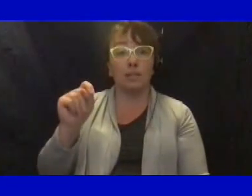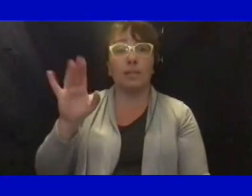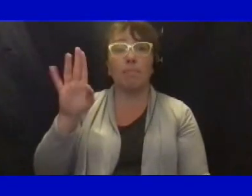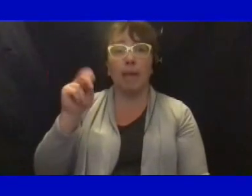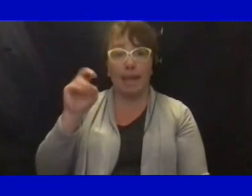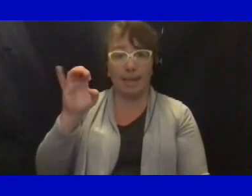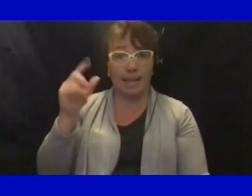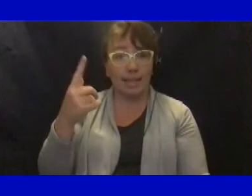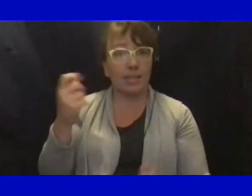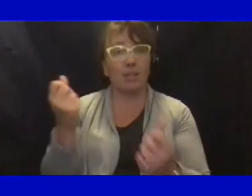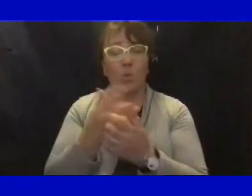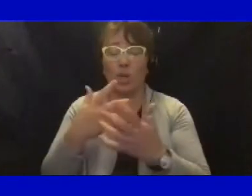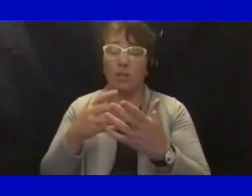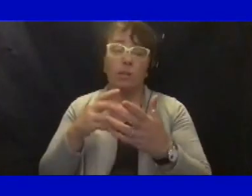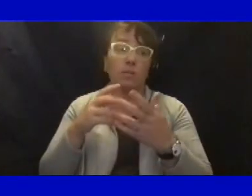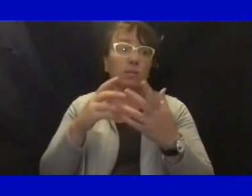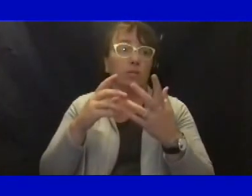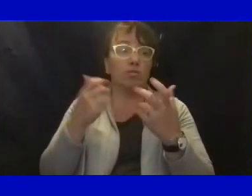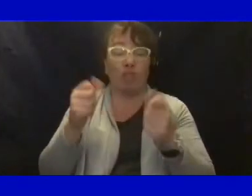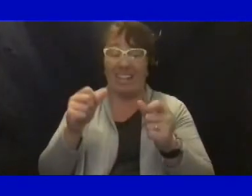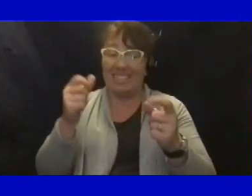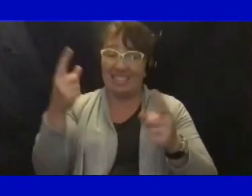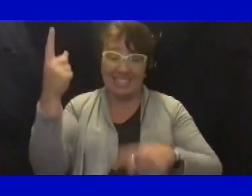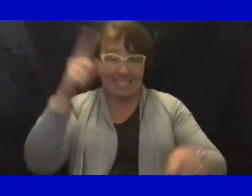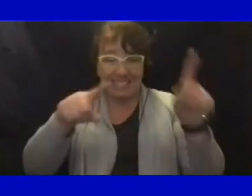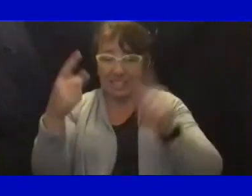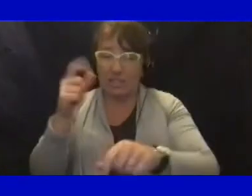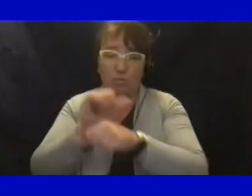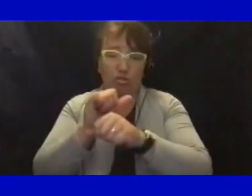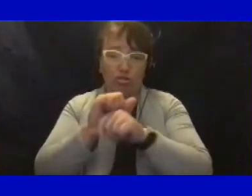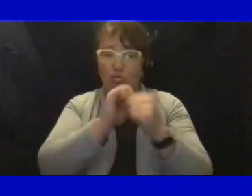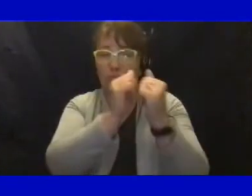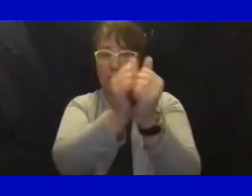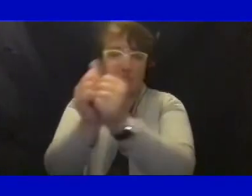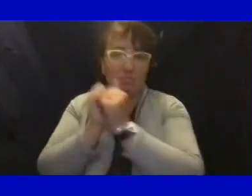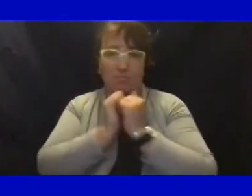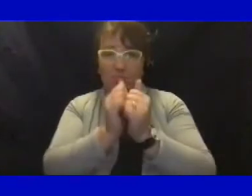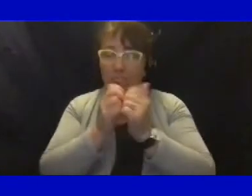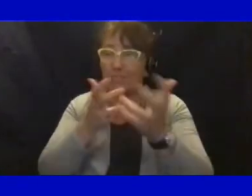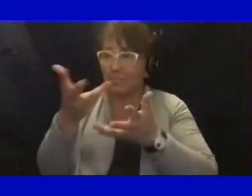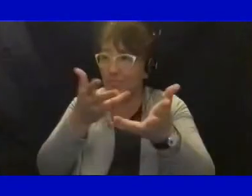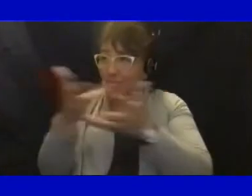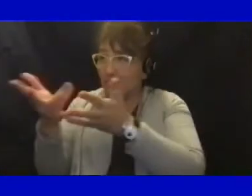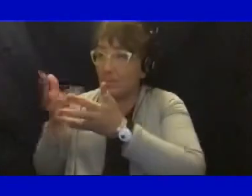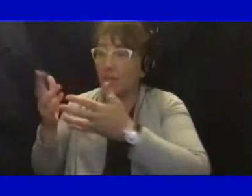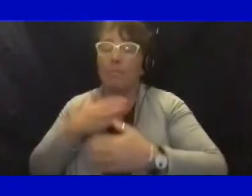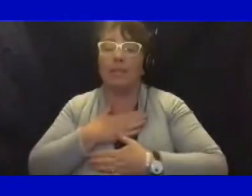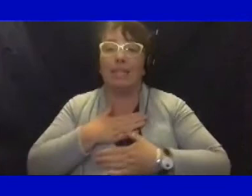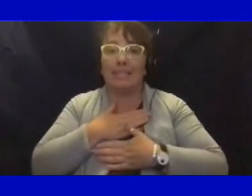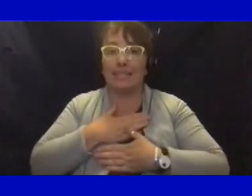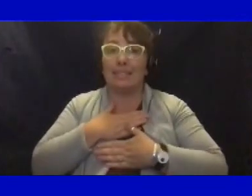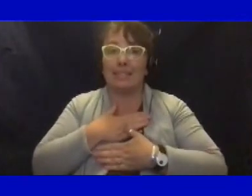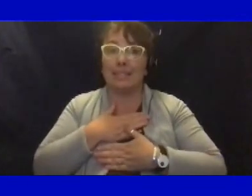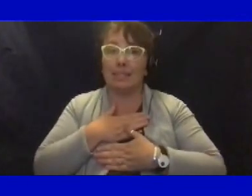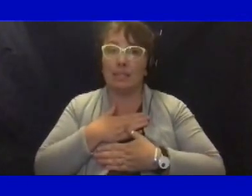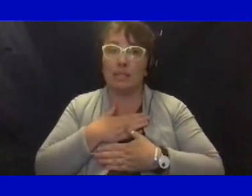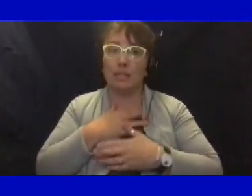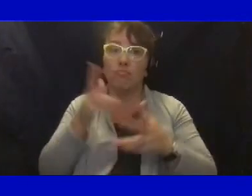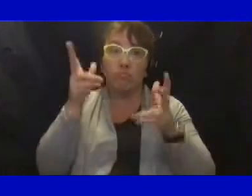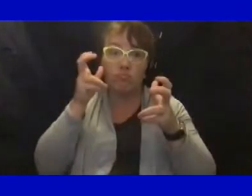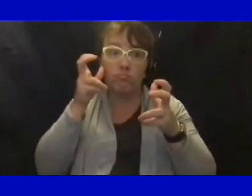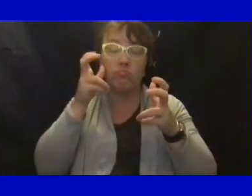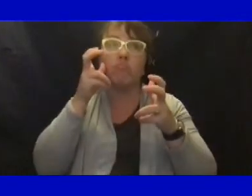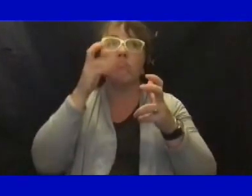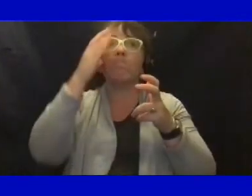We're going to keep you guys safe, but just please heed our warnings. And that's all I have for.